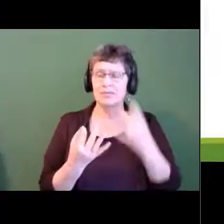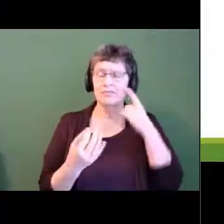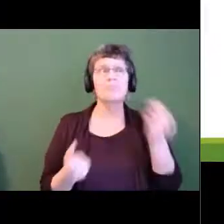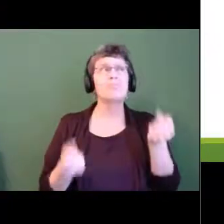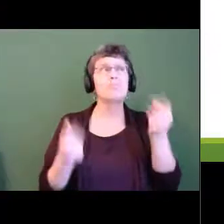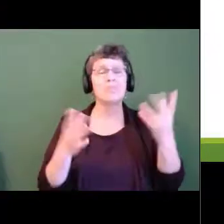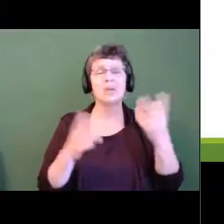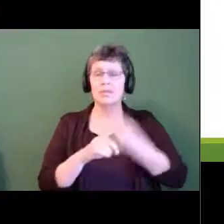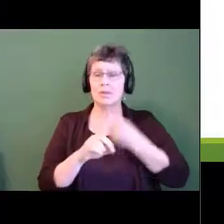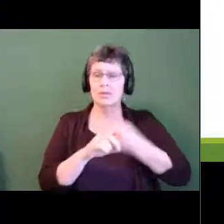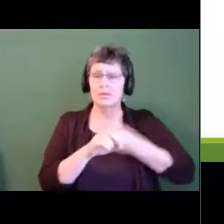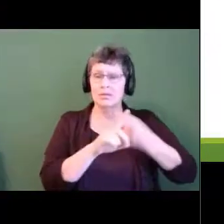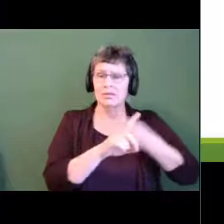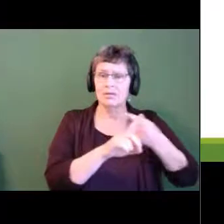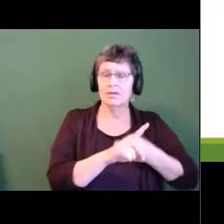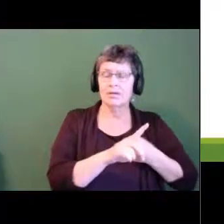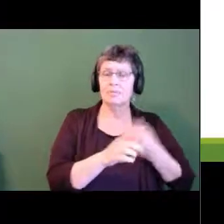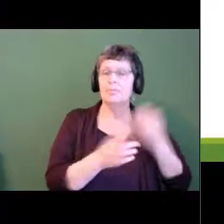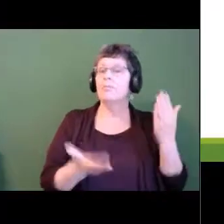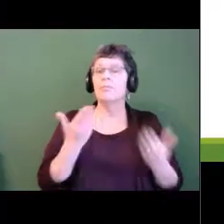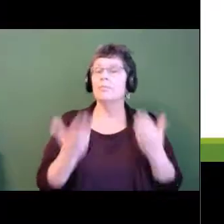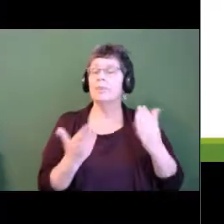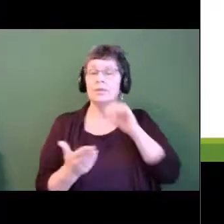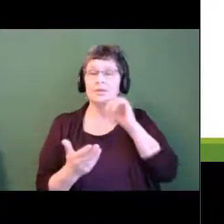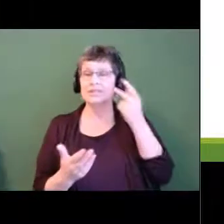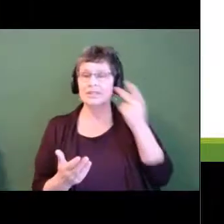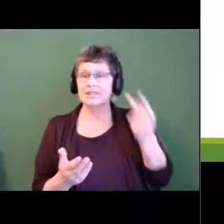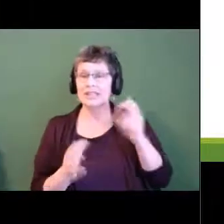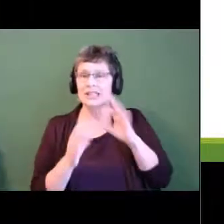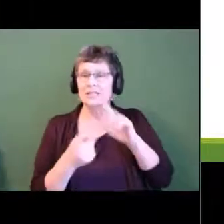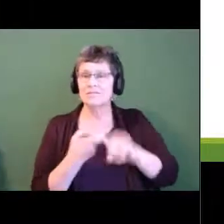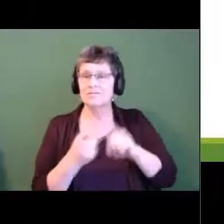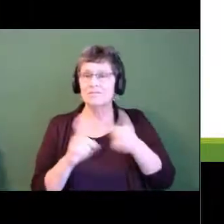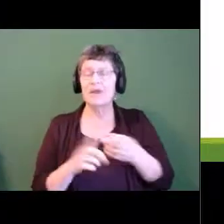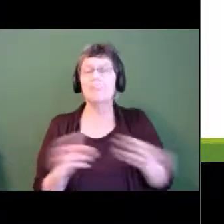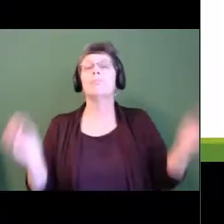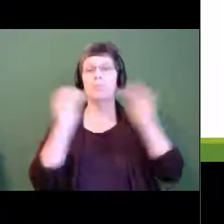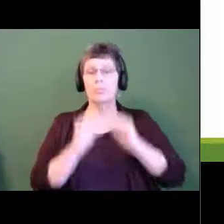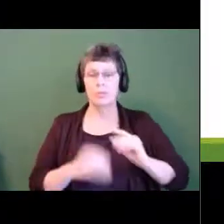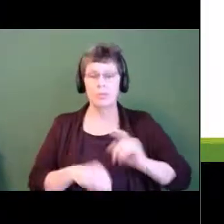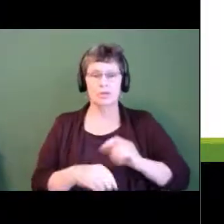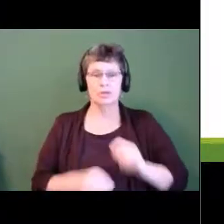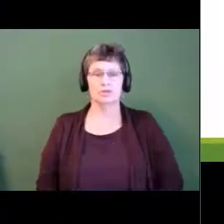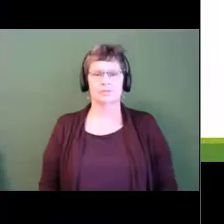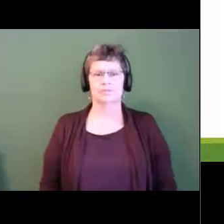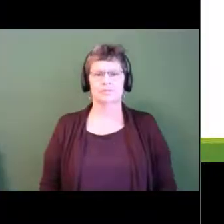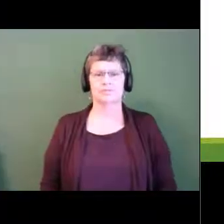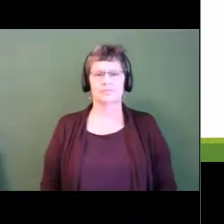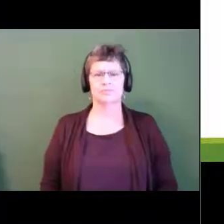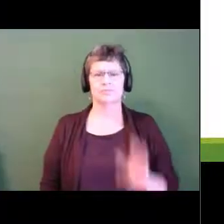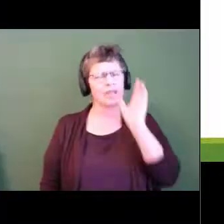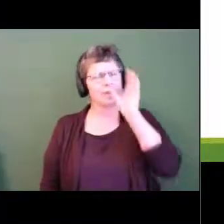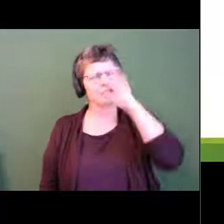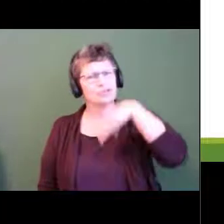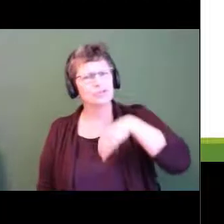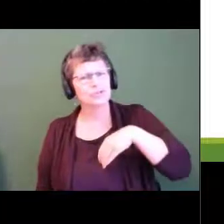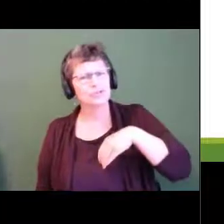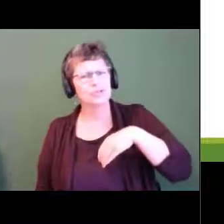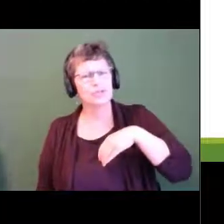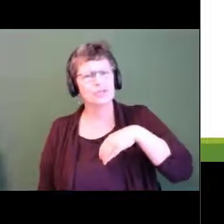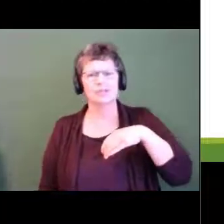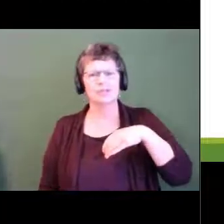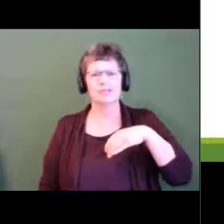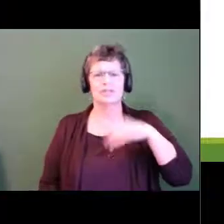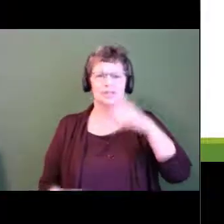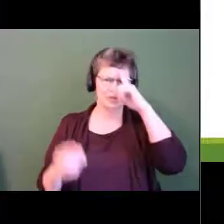feeling. The usual strategies to increase connectedness may be unavailable. For example, you can't just join a